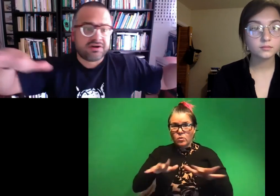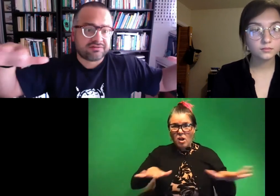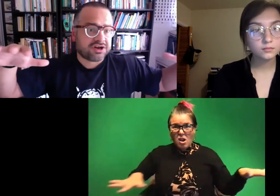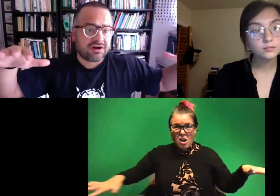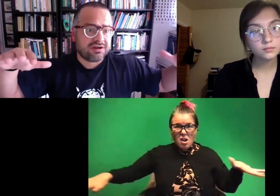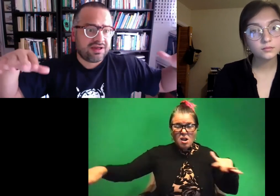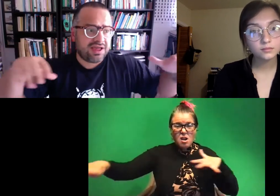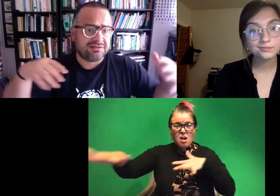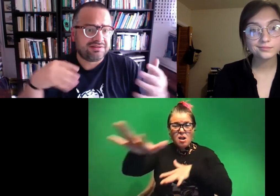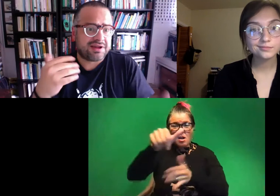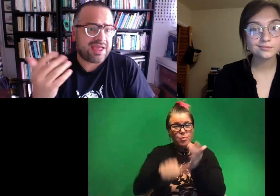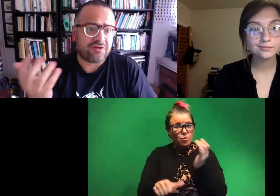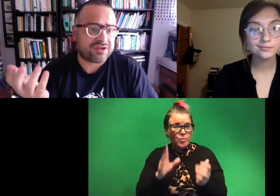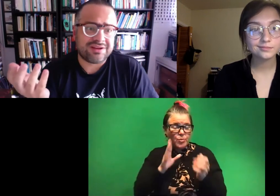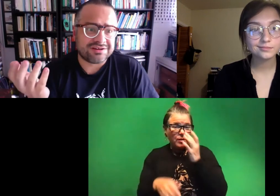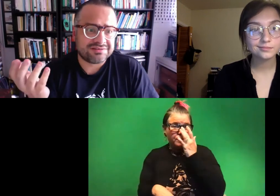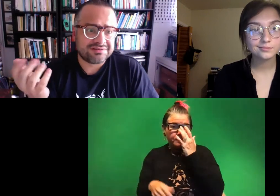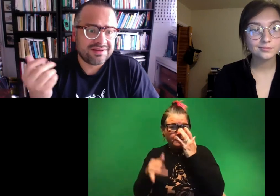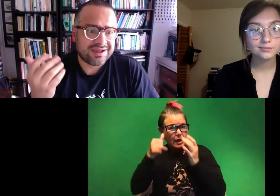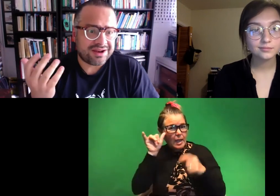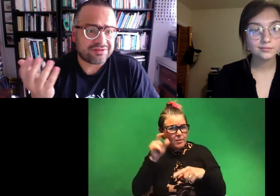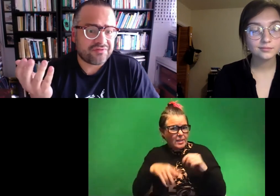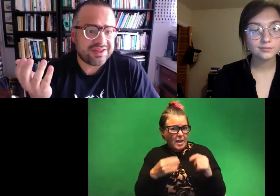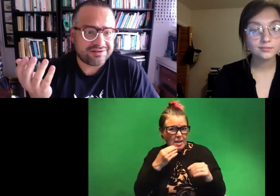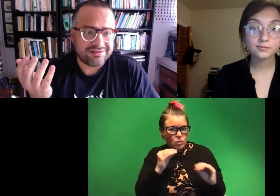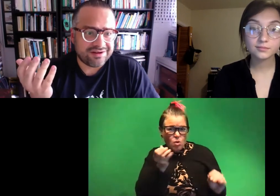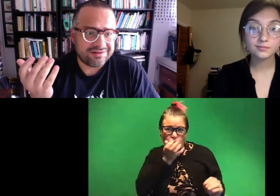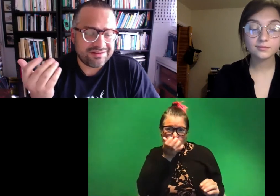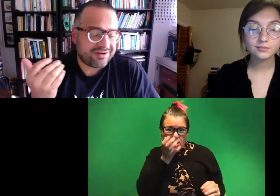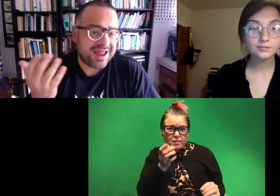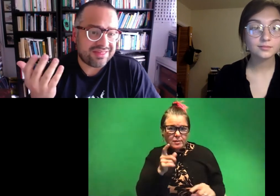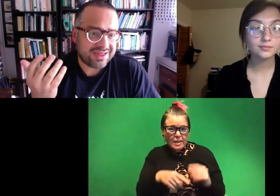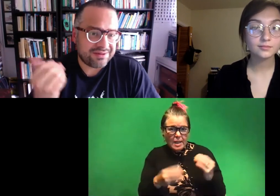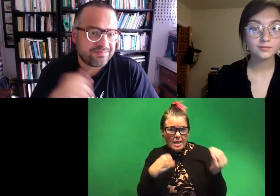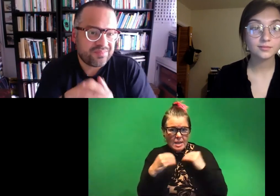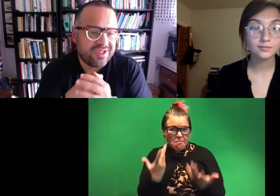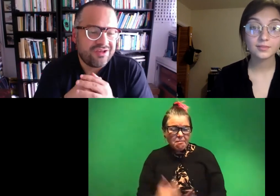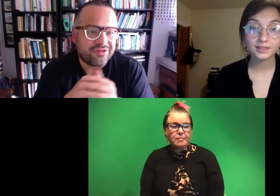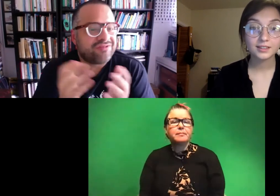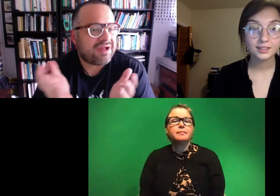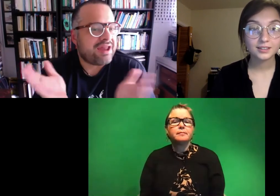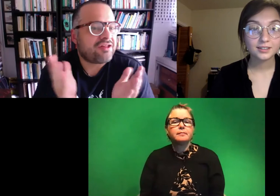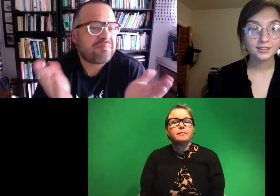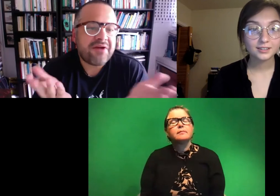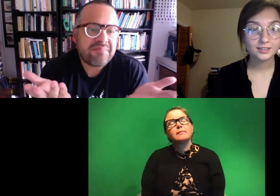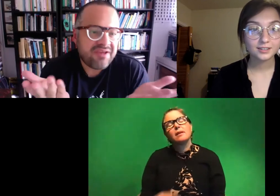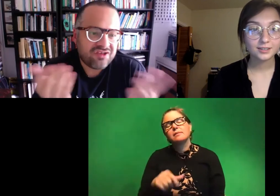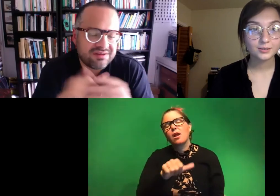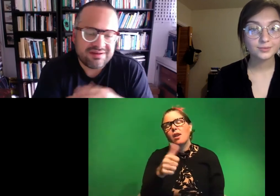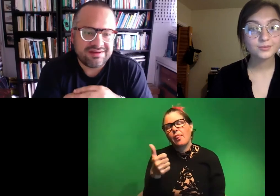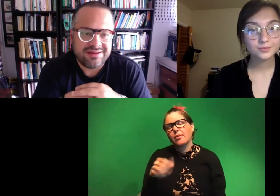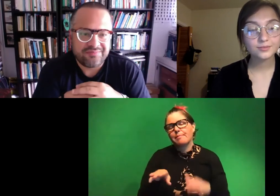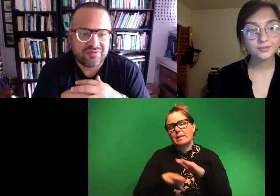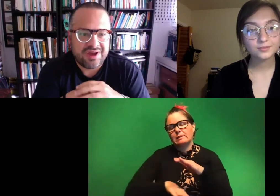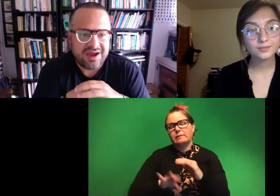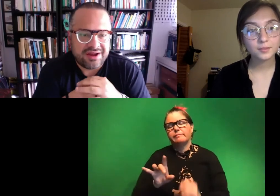cover of dung and the cows cannot feed on anything. So that's another very basic